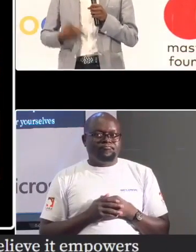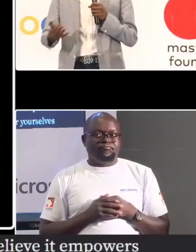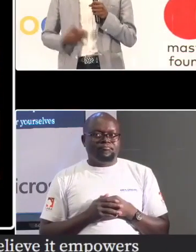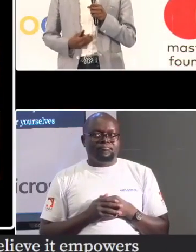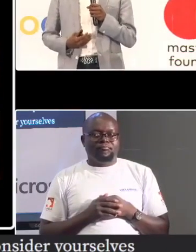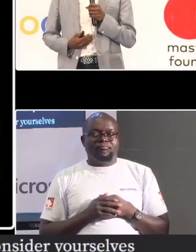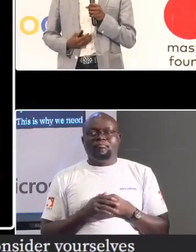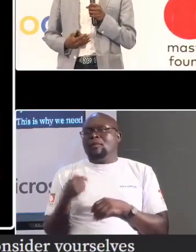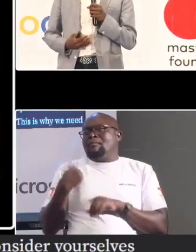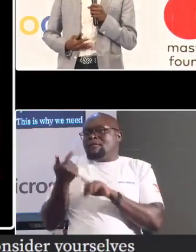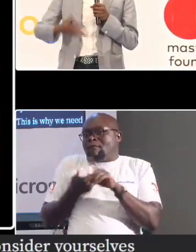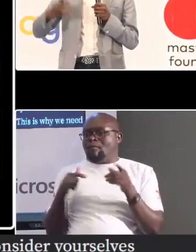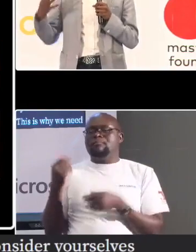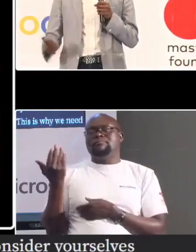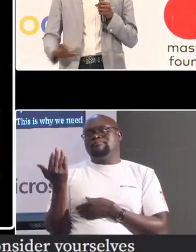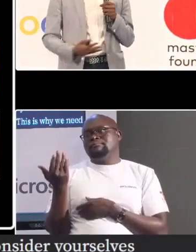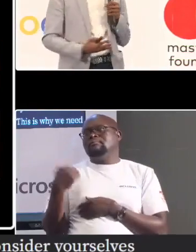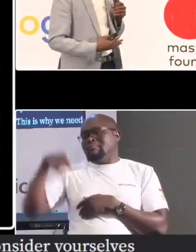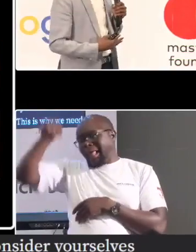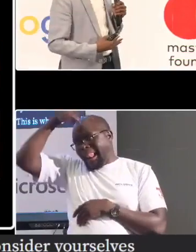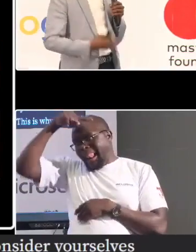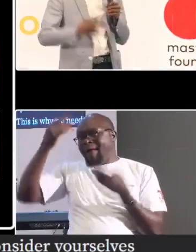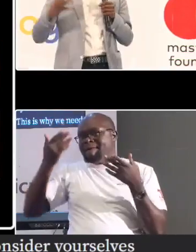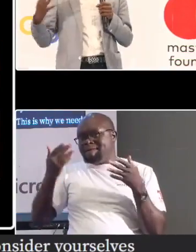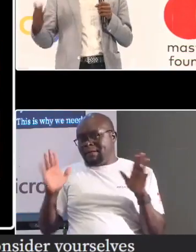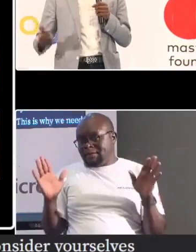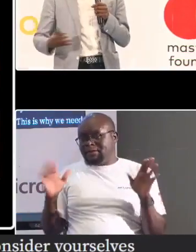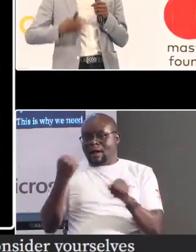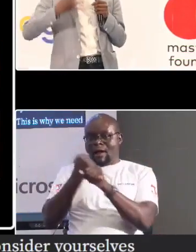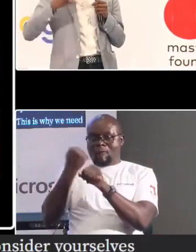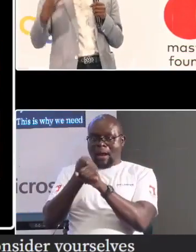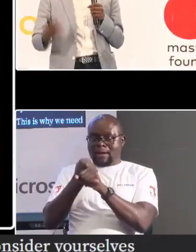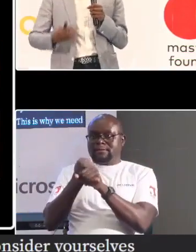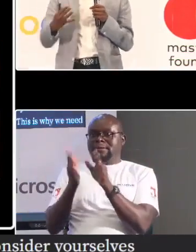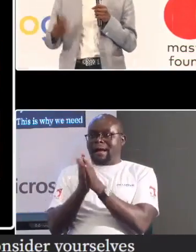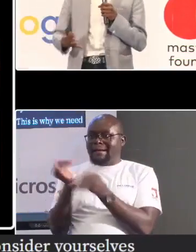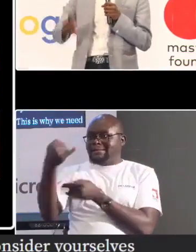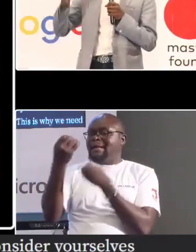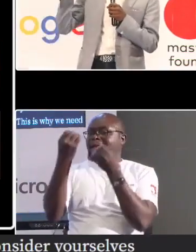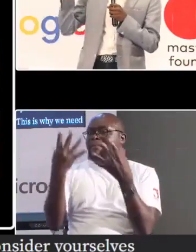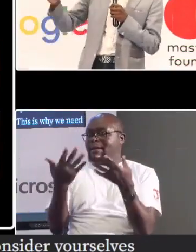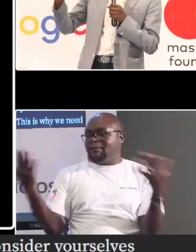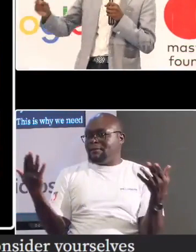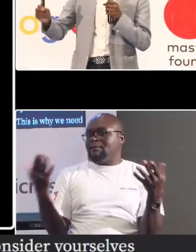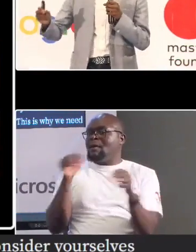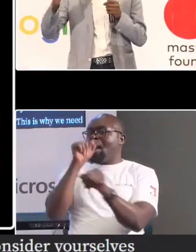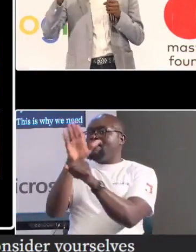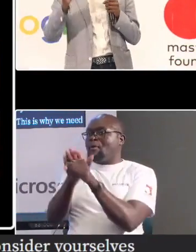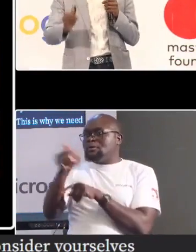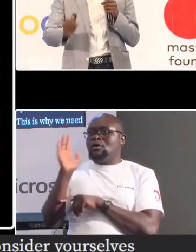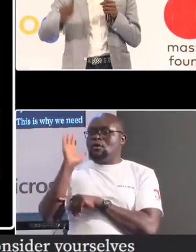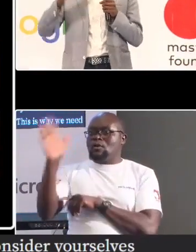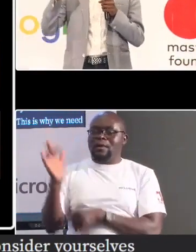I come from the Royal College of Art, and our graduates have worked and designed many things. I guarantee you, you would